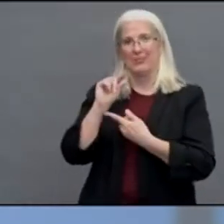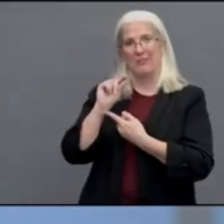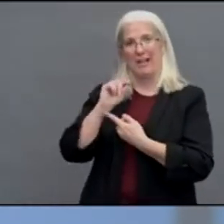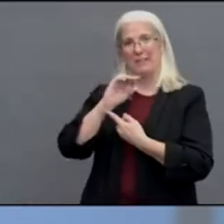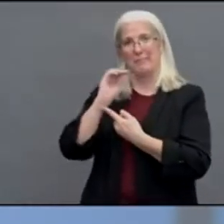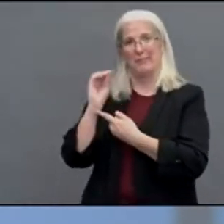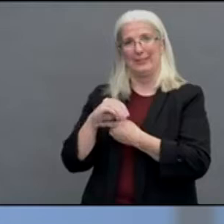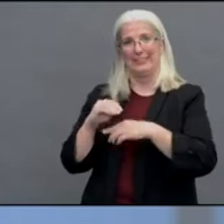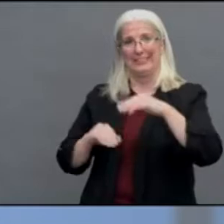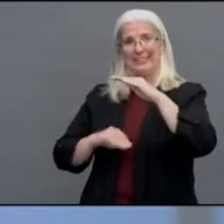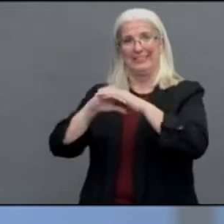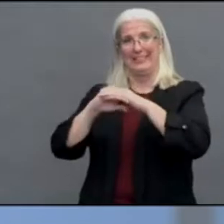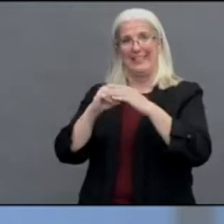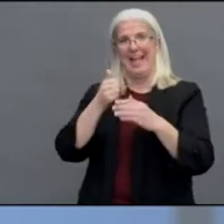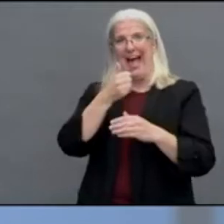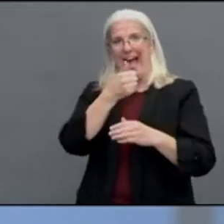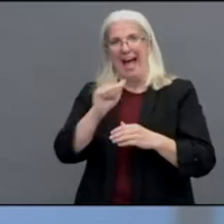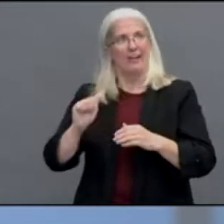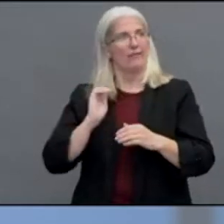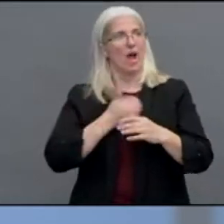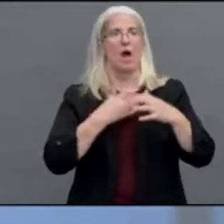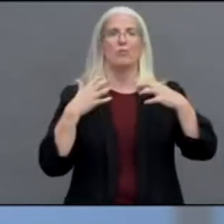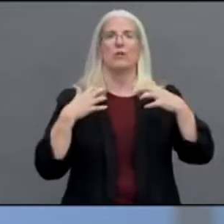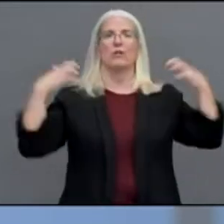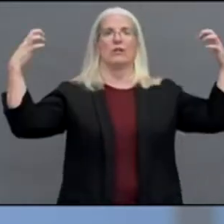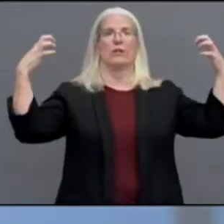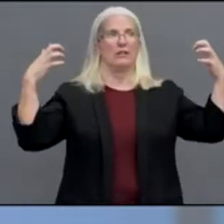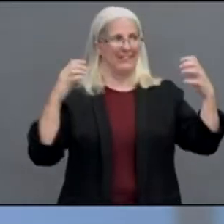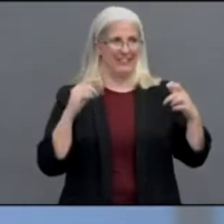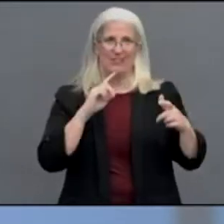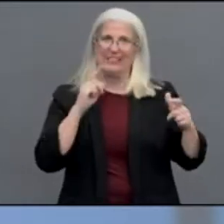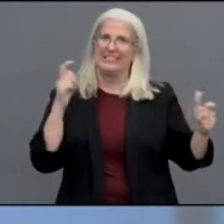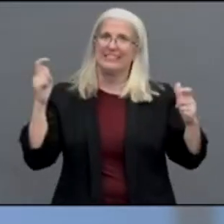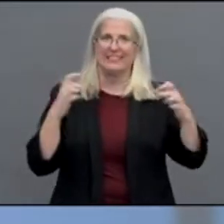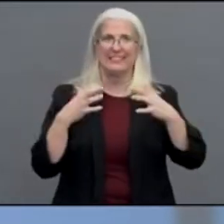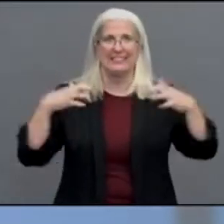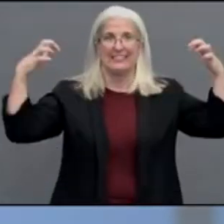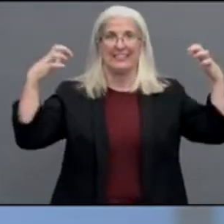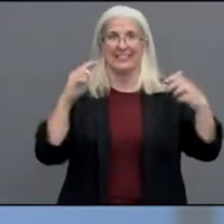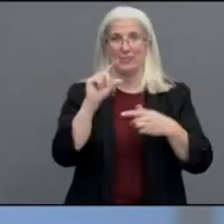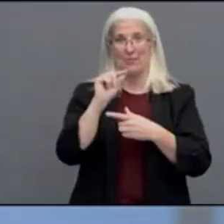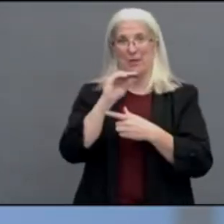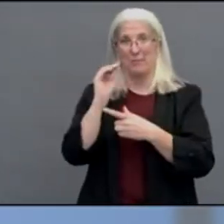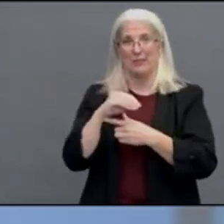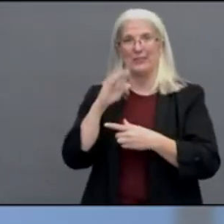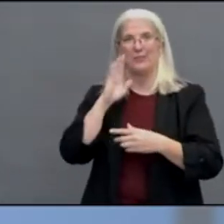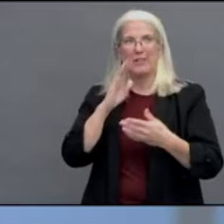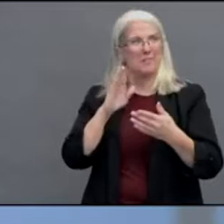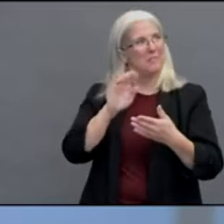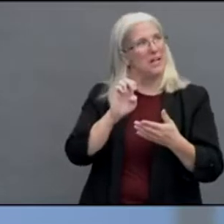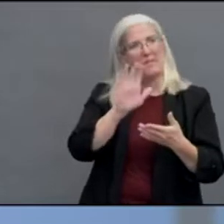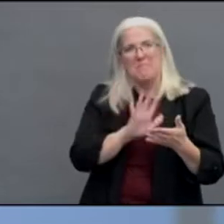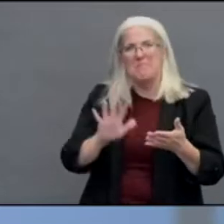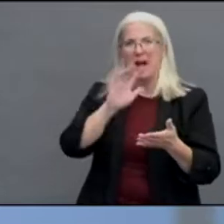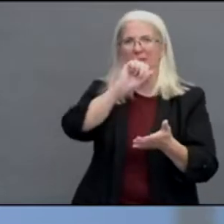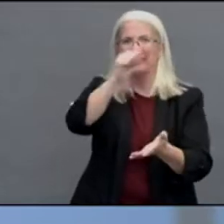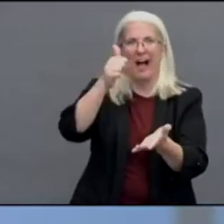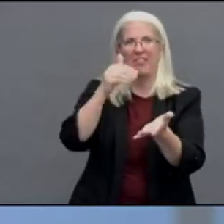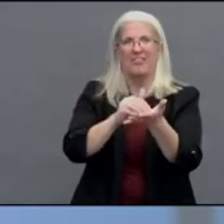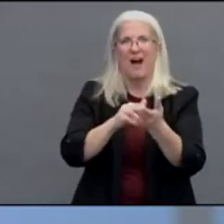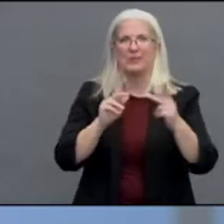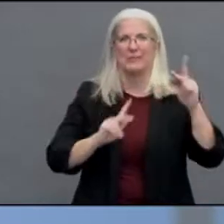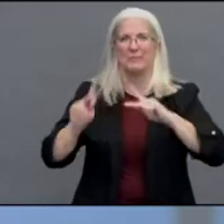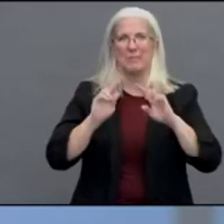one of our county large stadiums or arenas amounts to at least 10,000 spectators in these